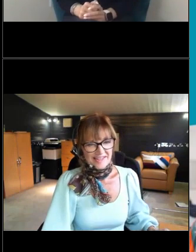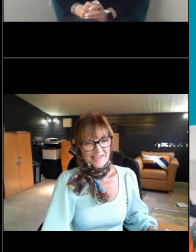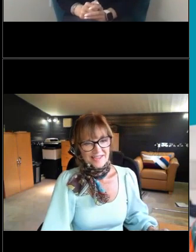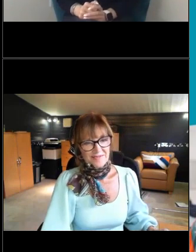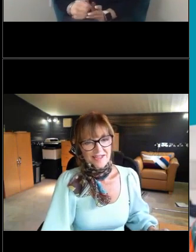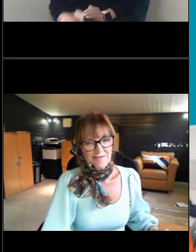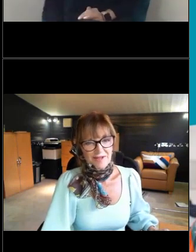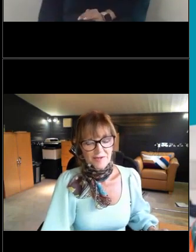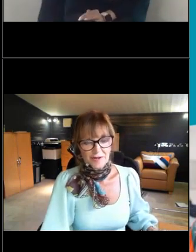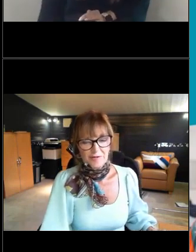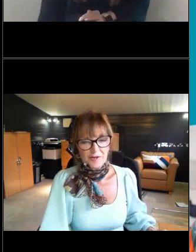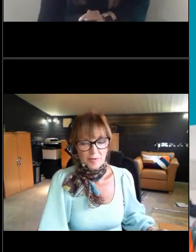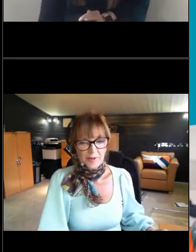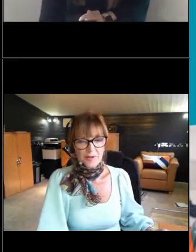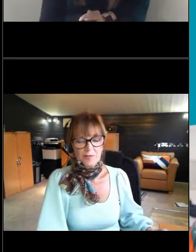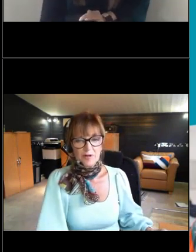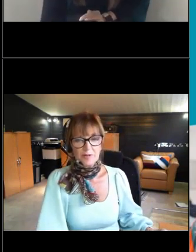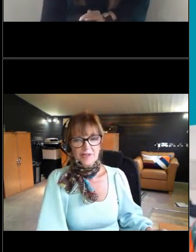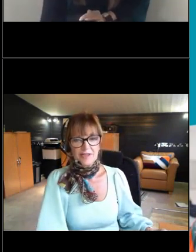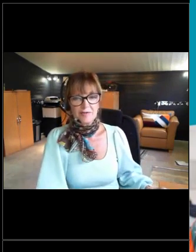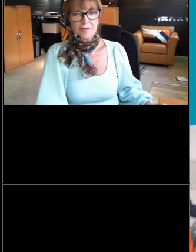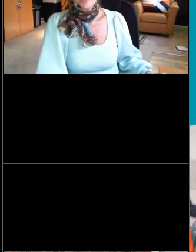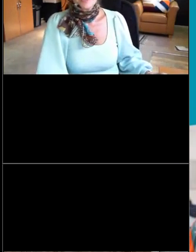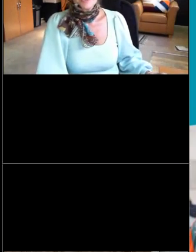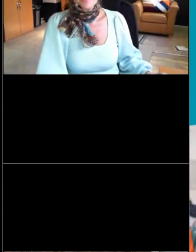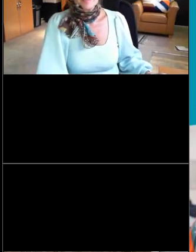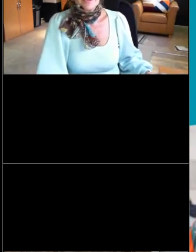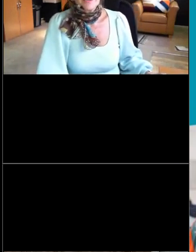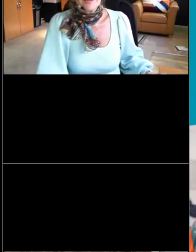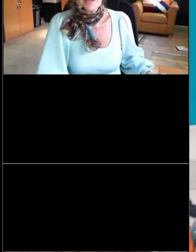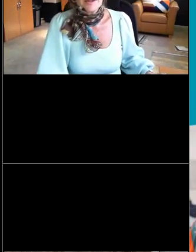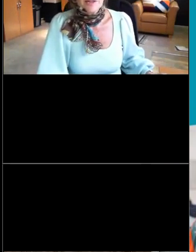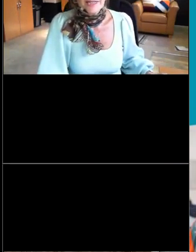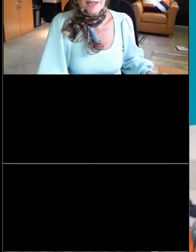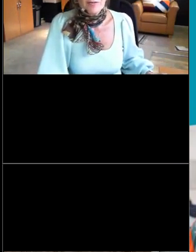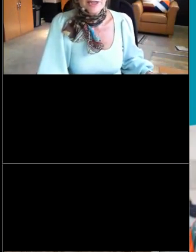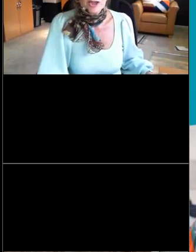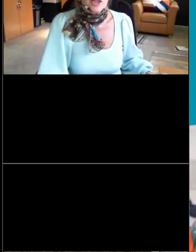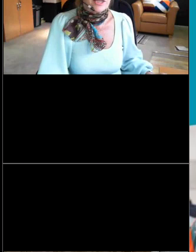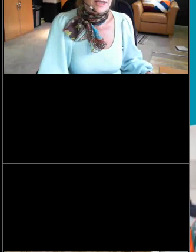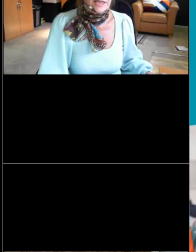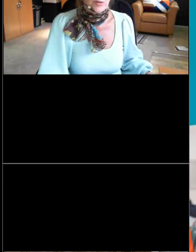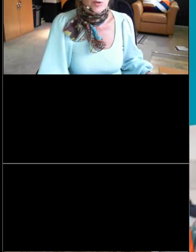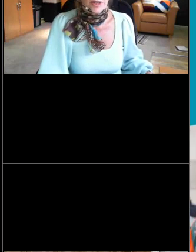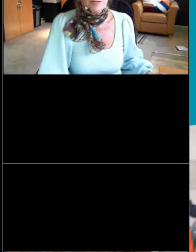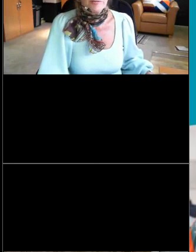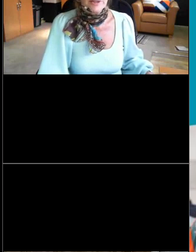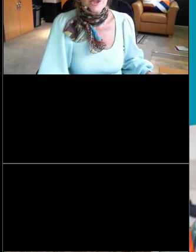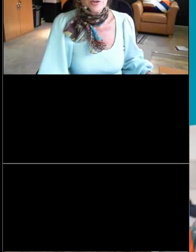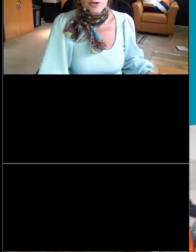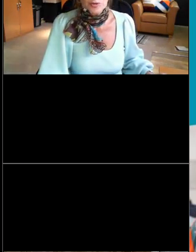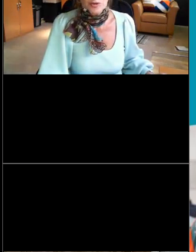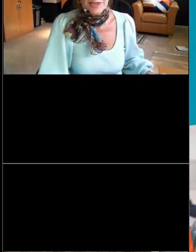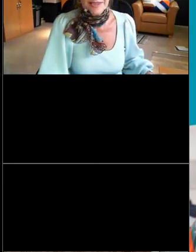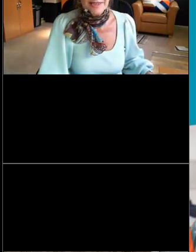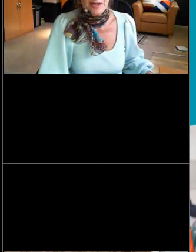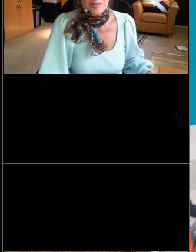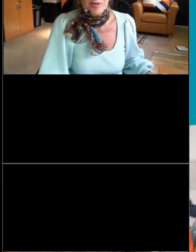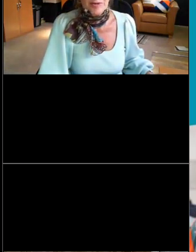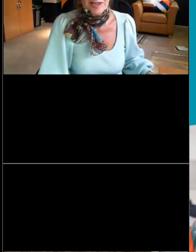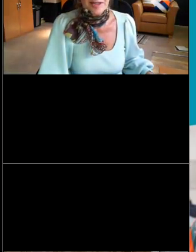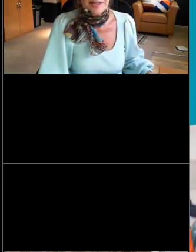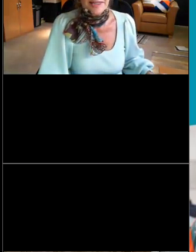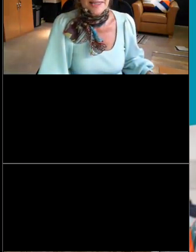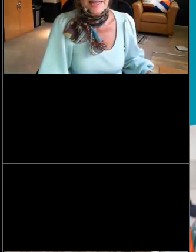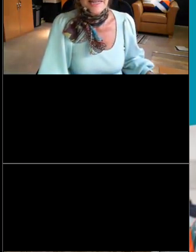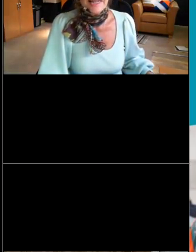Hello again, thanks for that run through the proposed refinements to the route, Steve, and particularly well done because he obviously couldn't see what hopefully you could all see